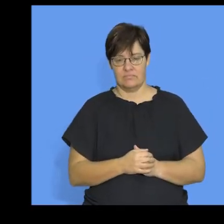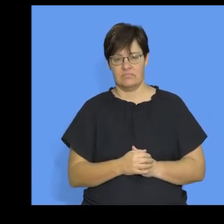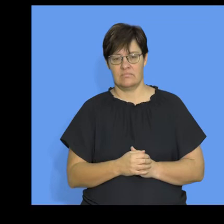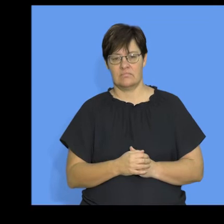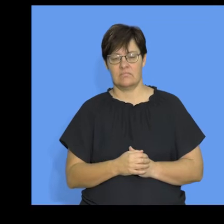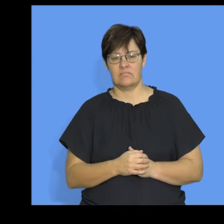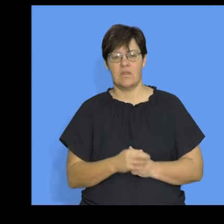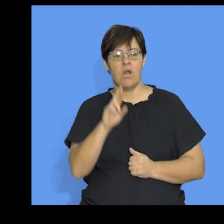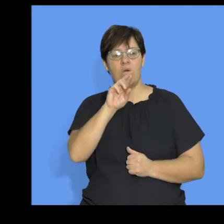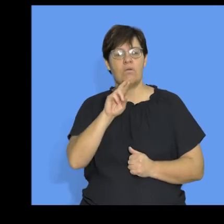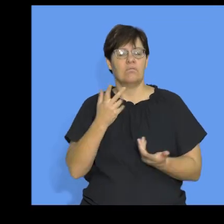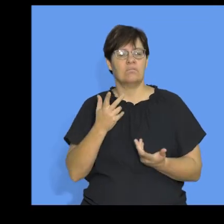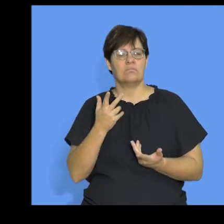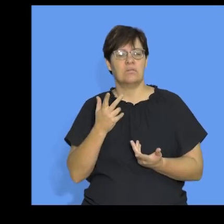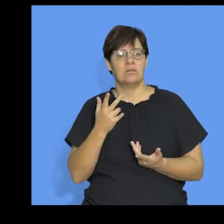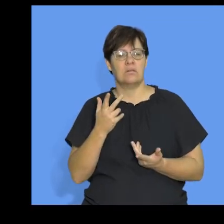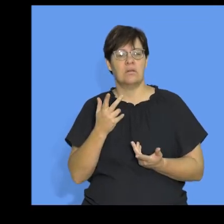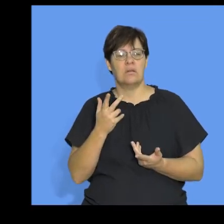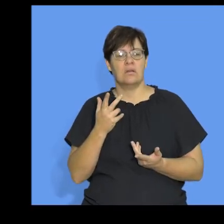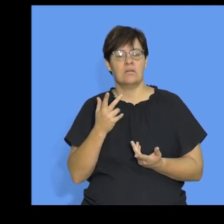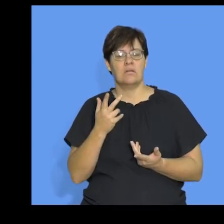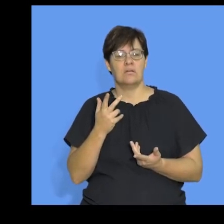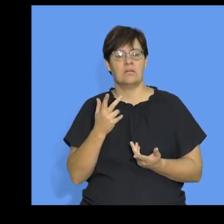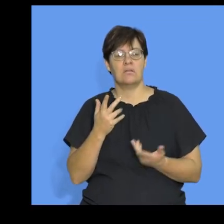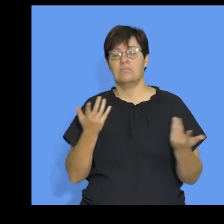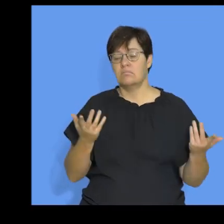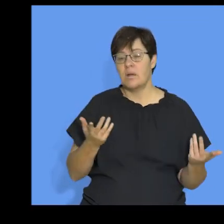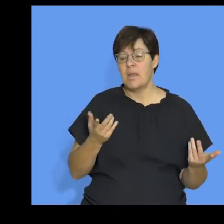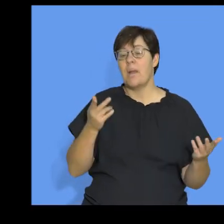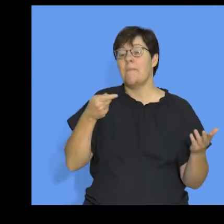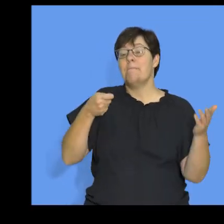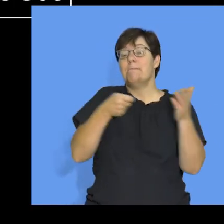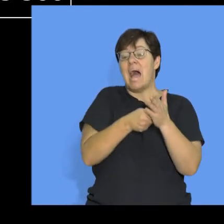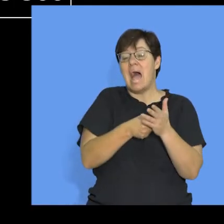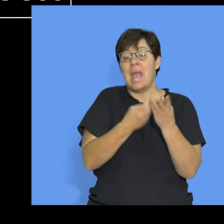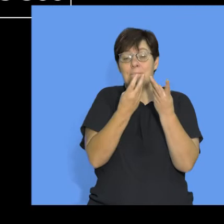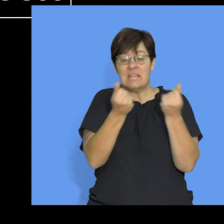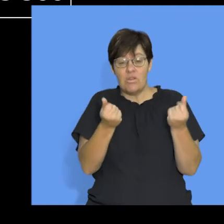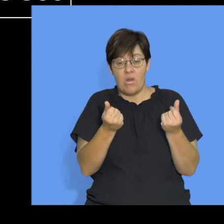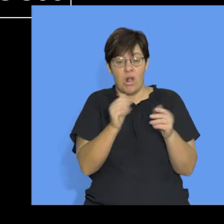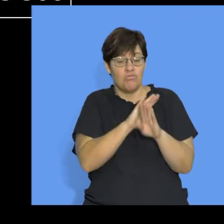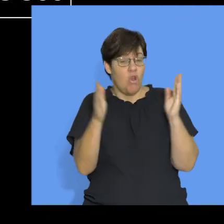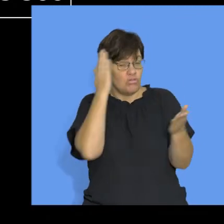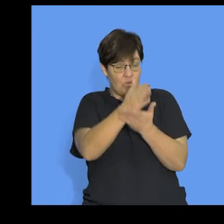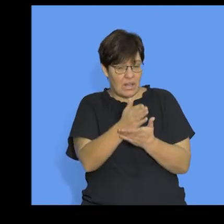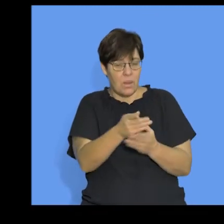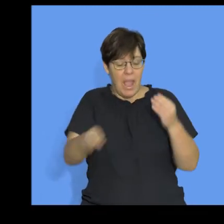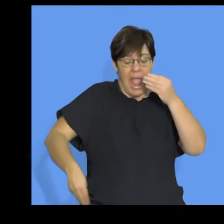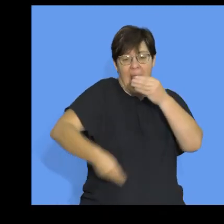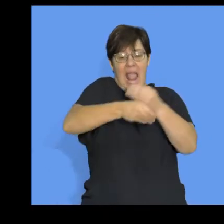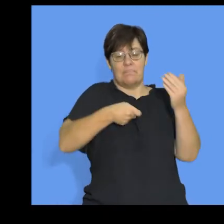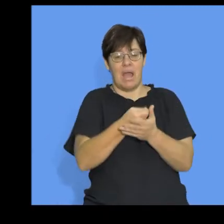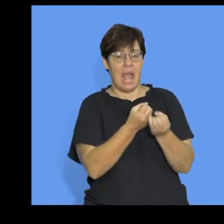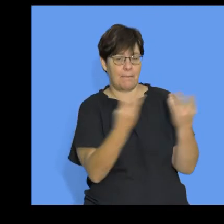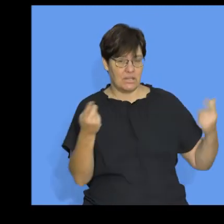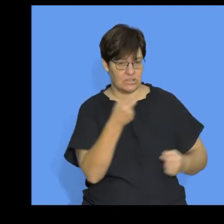much raw material or how much indirect material, did I buy this year? So we go and check in my information, how